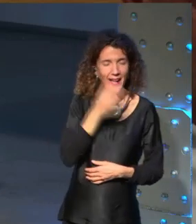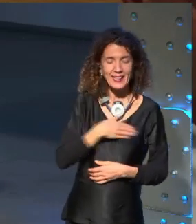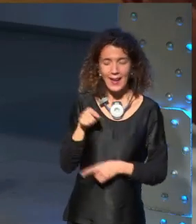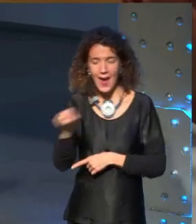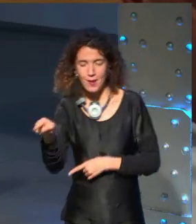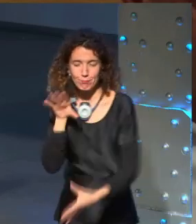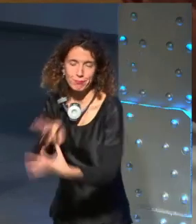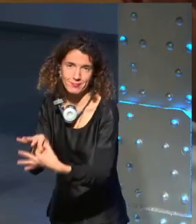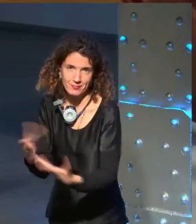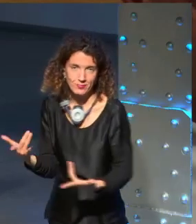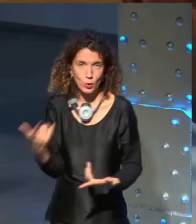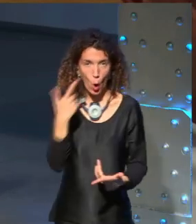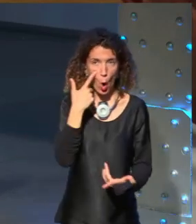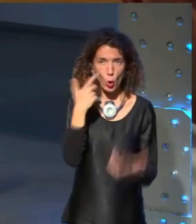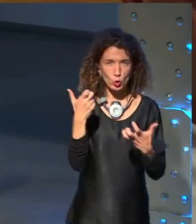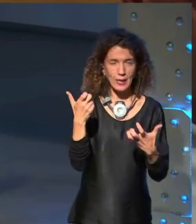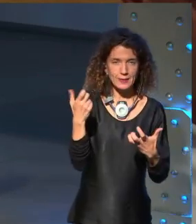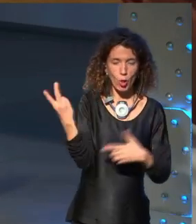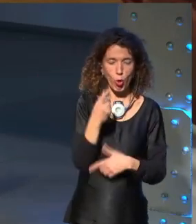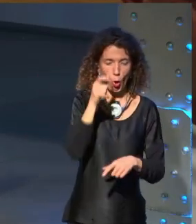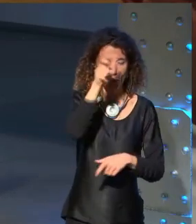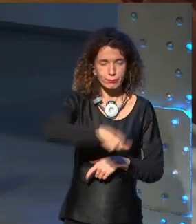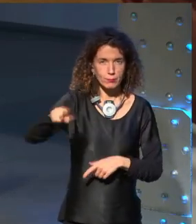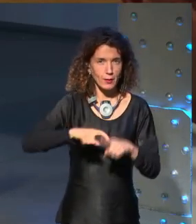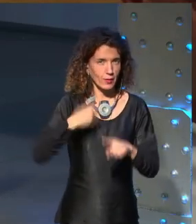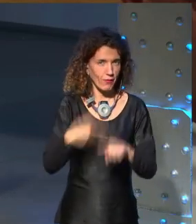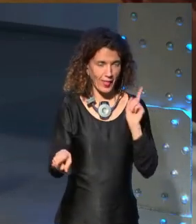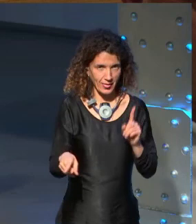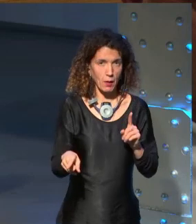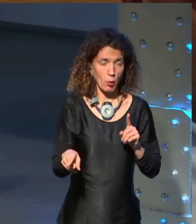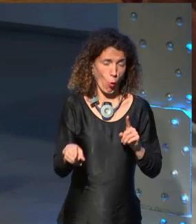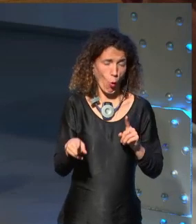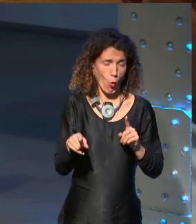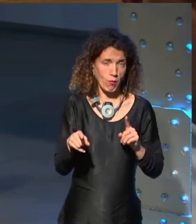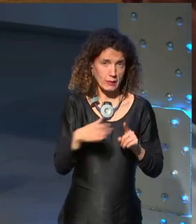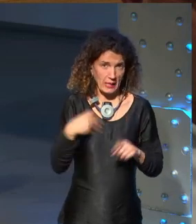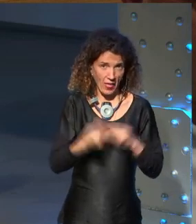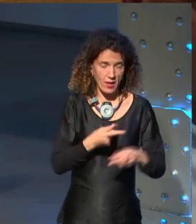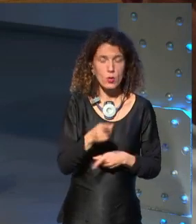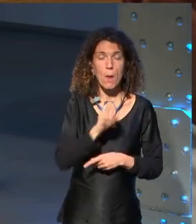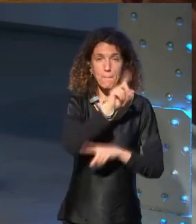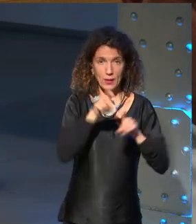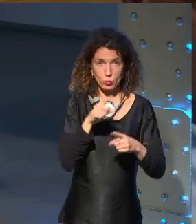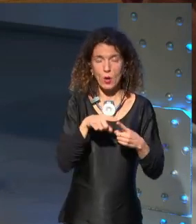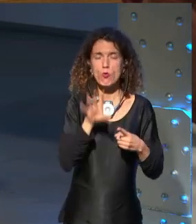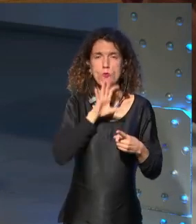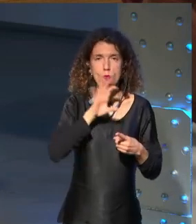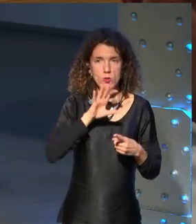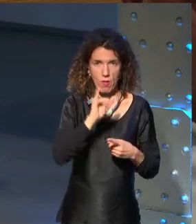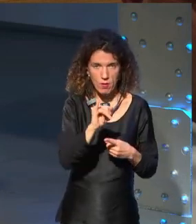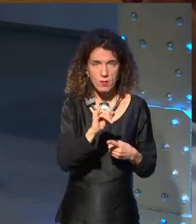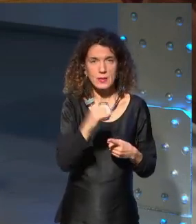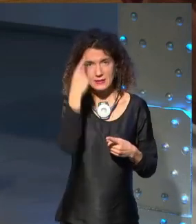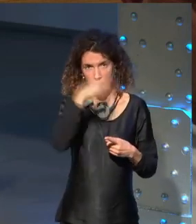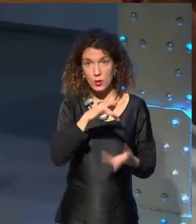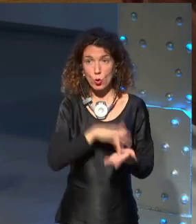with them, or with one or other of them. I think these contrasts are very interesting. But having said that, I've got two quick queries to ask you. One